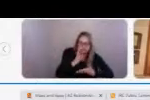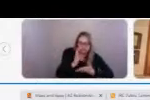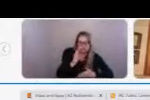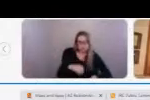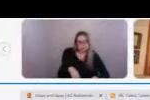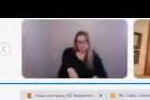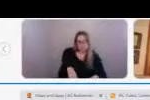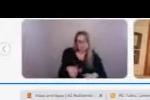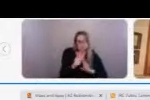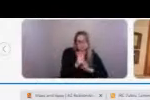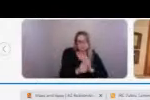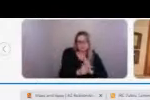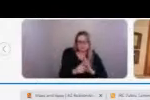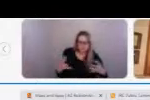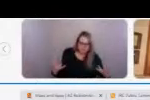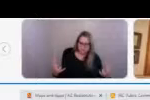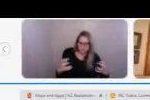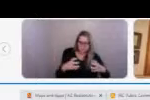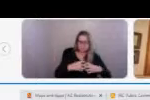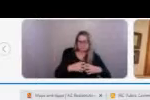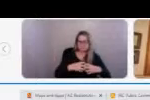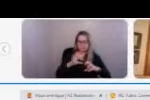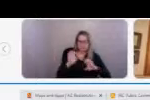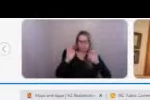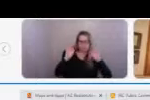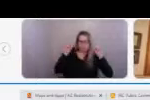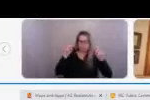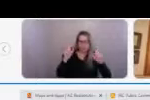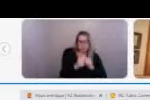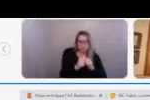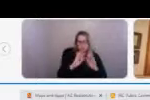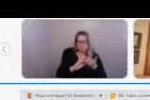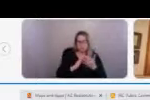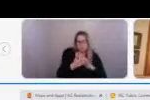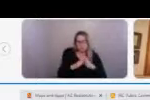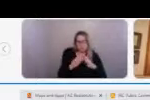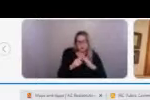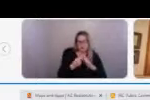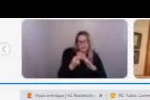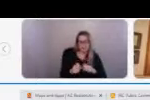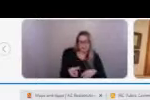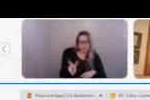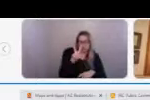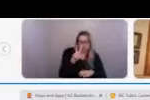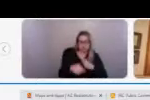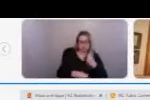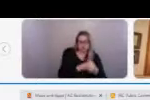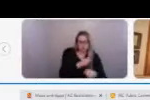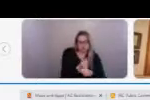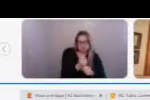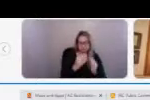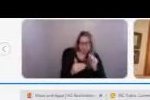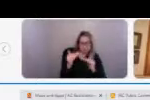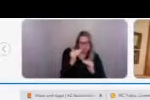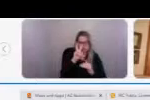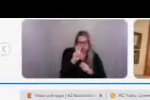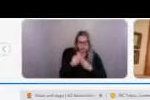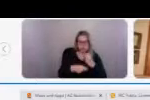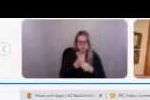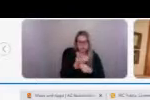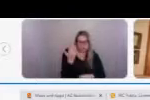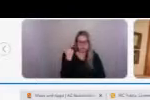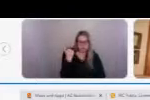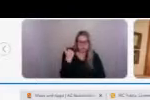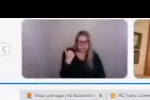been gathering to to do education with our community starting from two years and a little over two years ago when we started